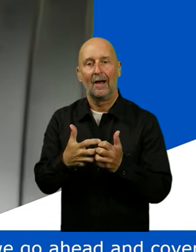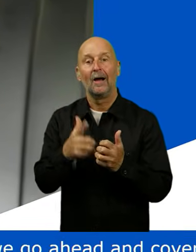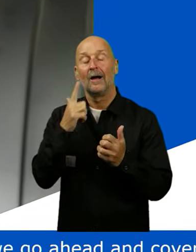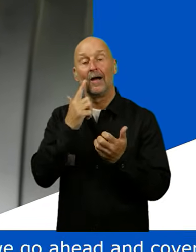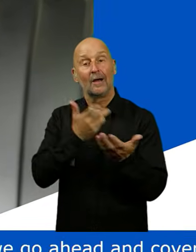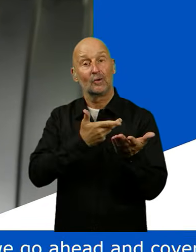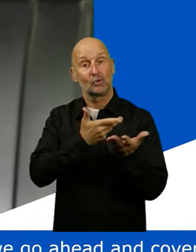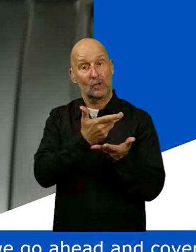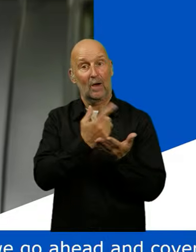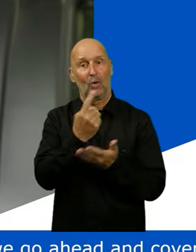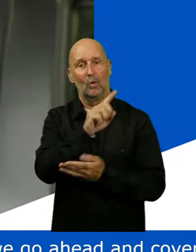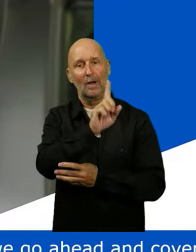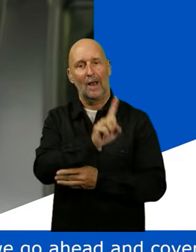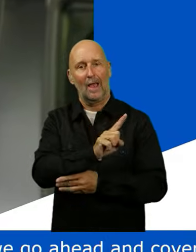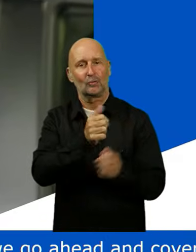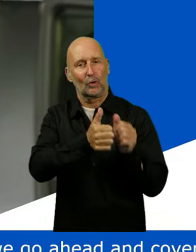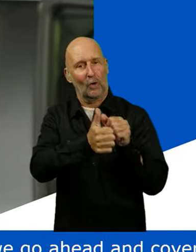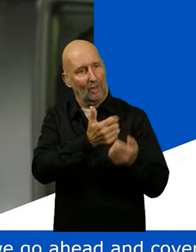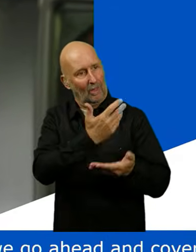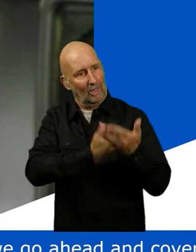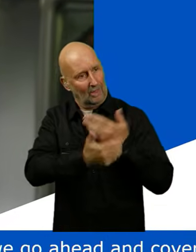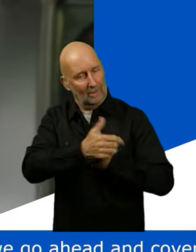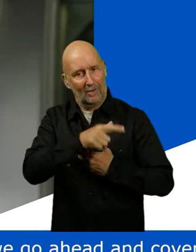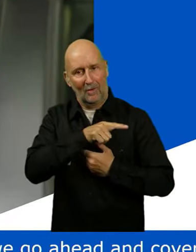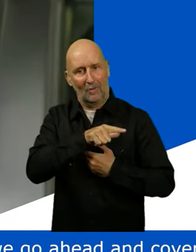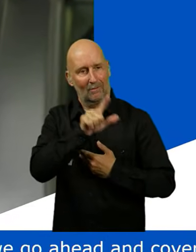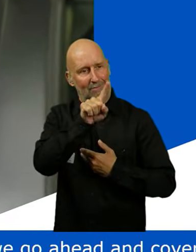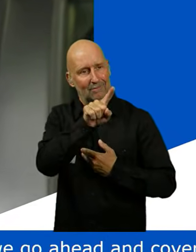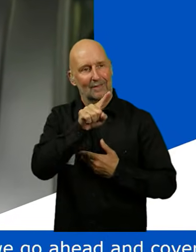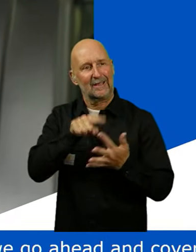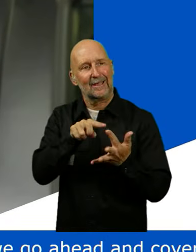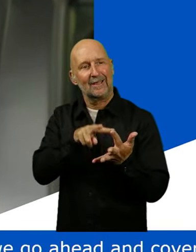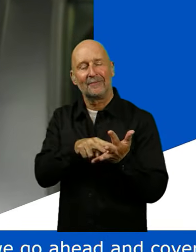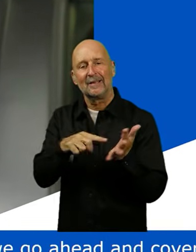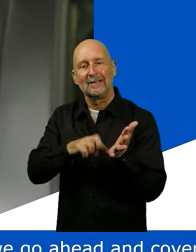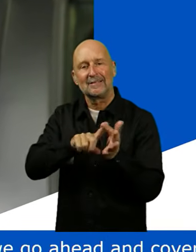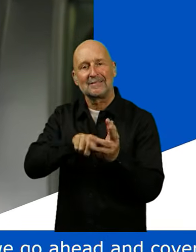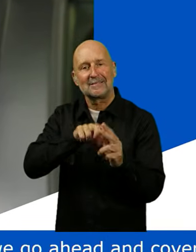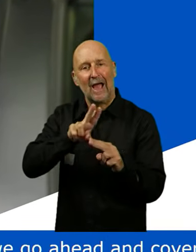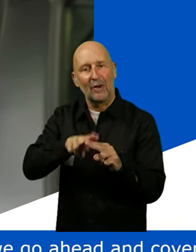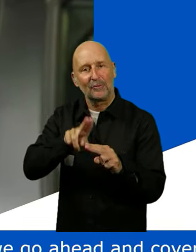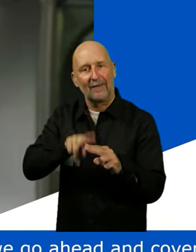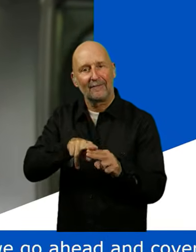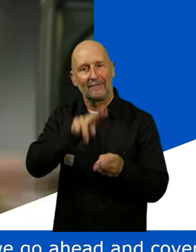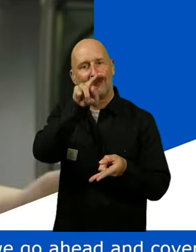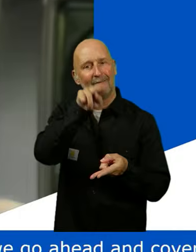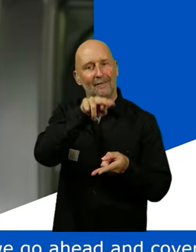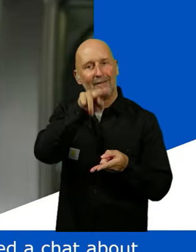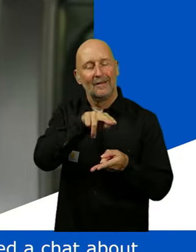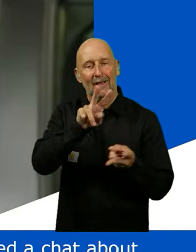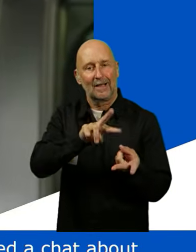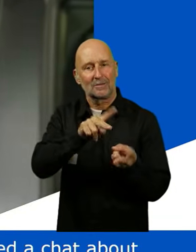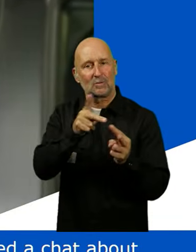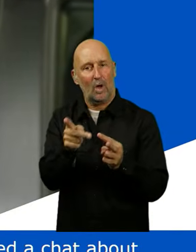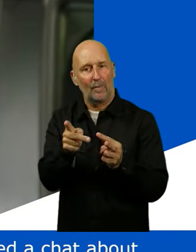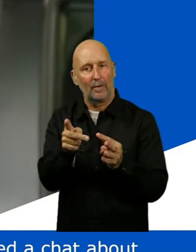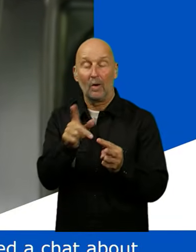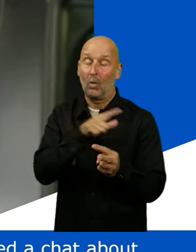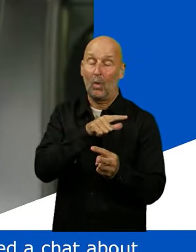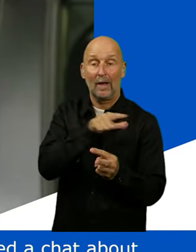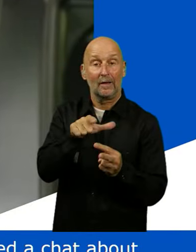chat with your electric provider about putting you on an EV tariff, it's called. So they can swap it over, which means